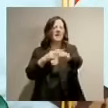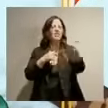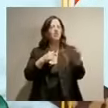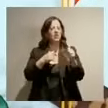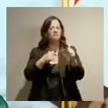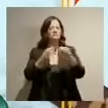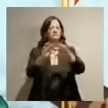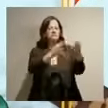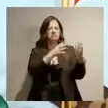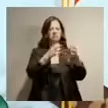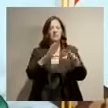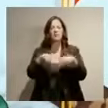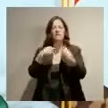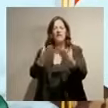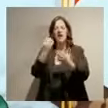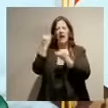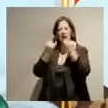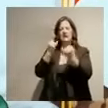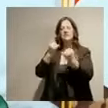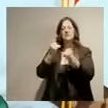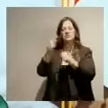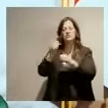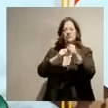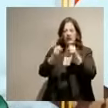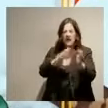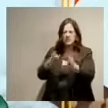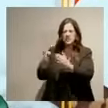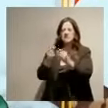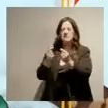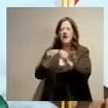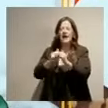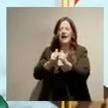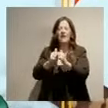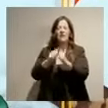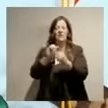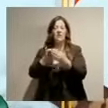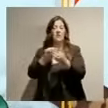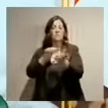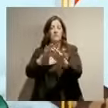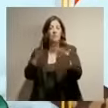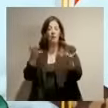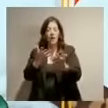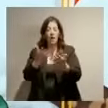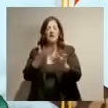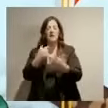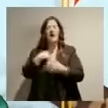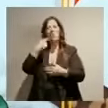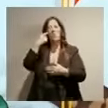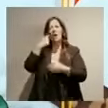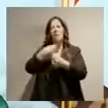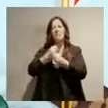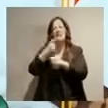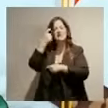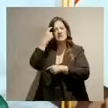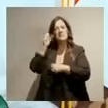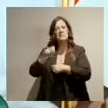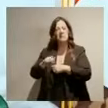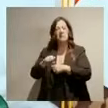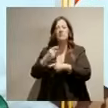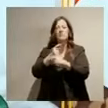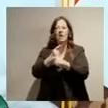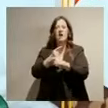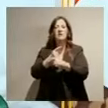strategies. And and that's the broad approximation of the approach that I've long thought made sense. There have been